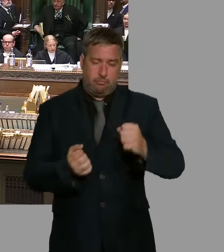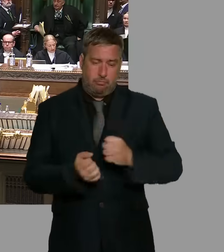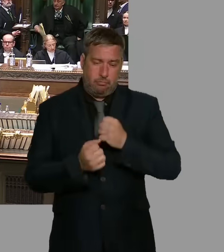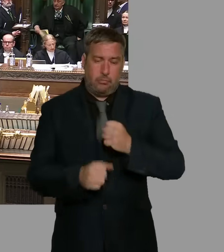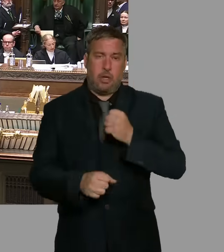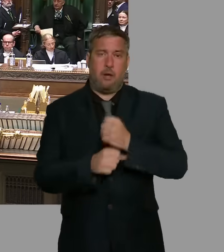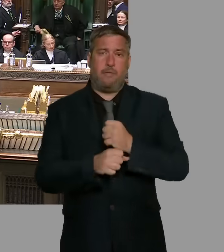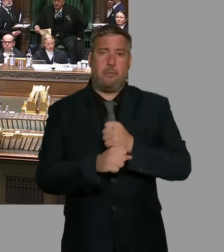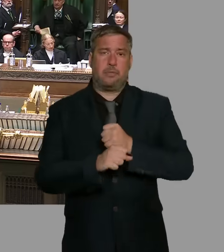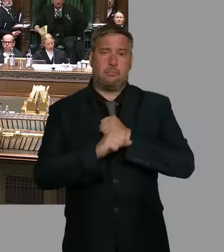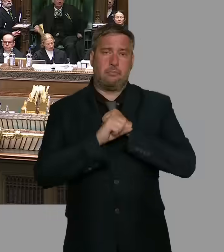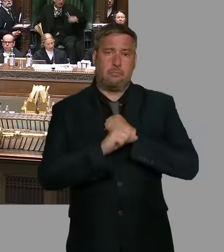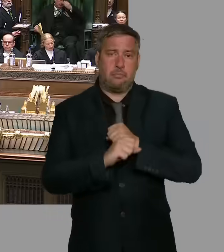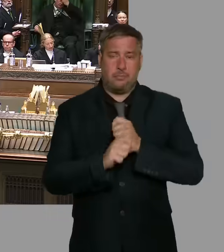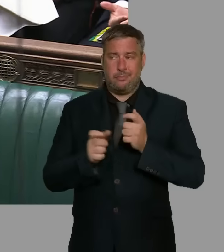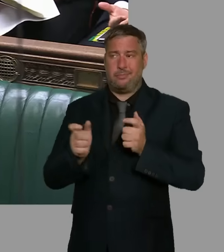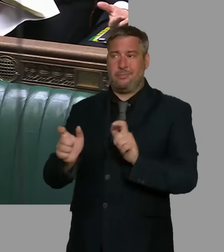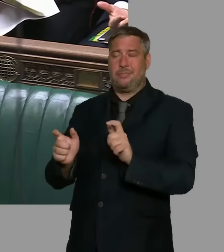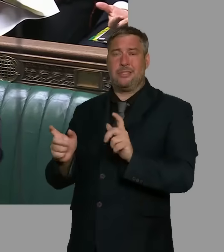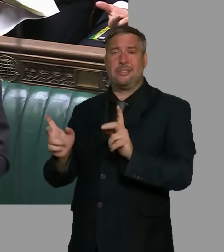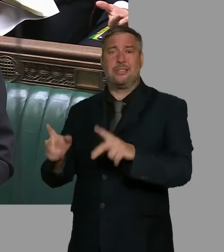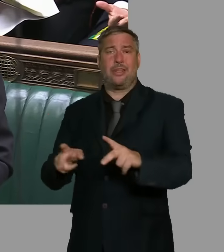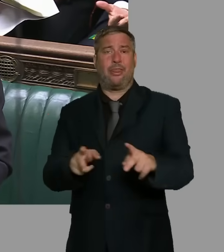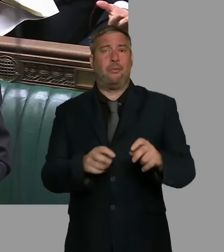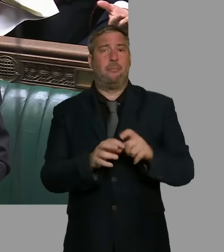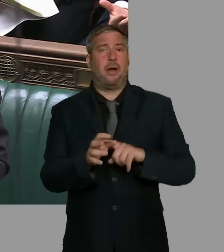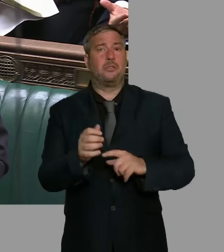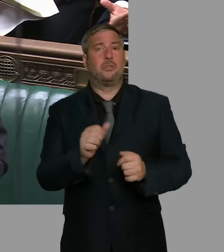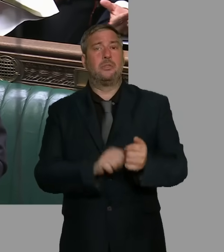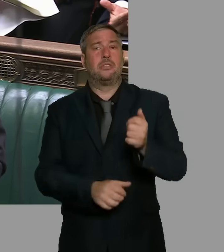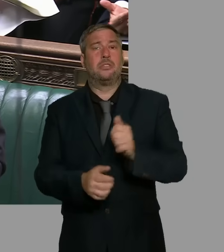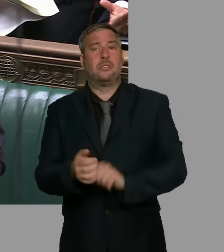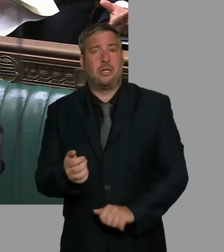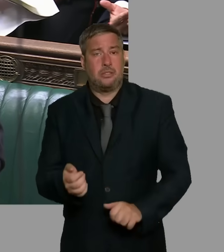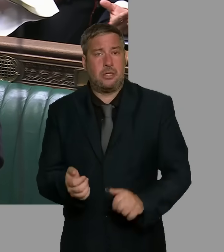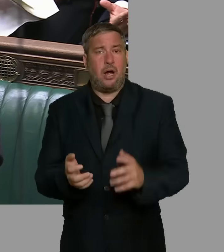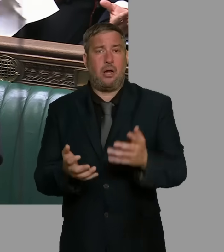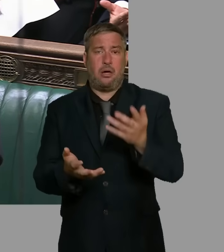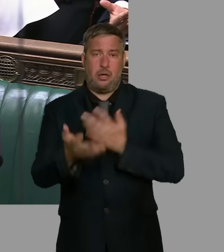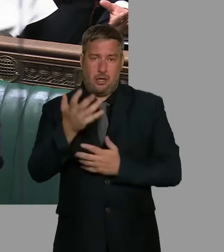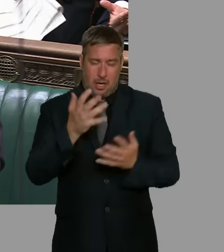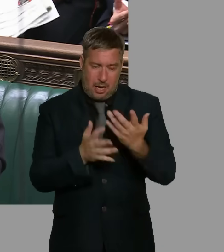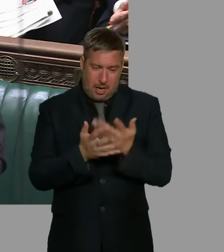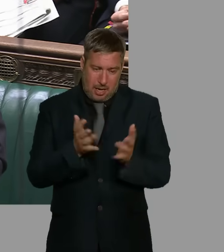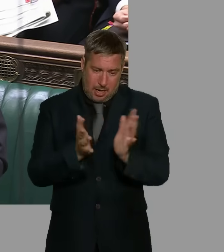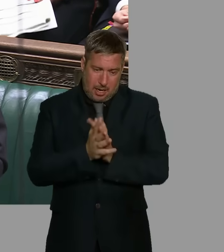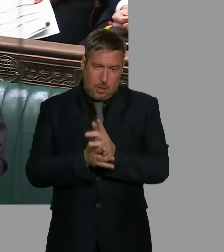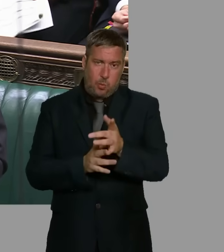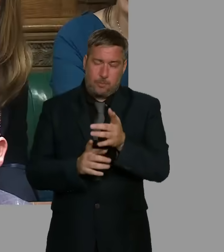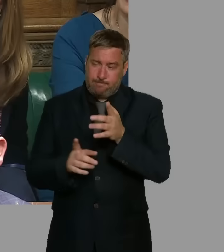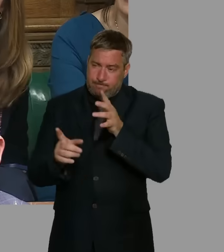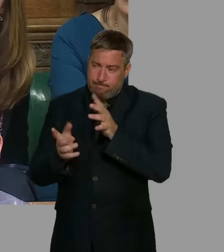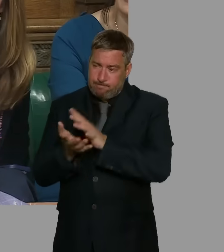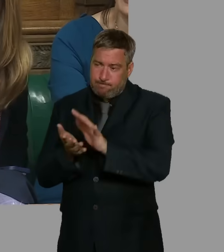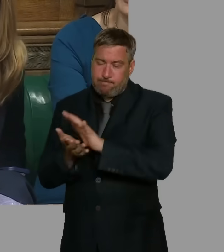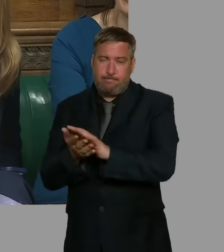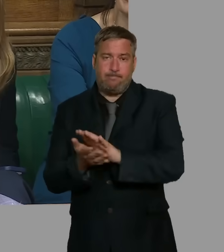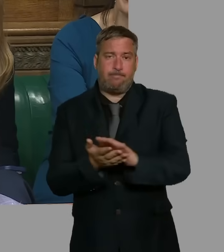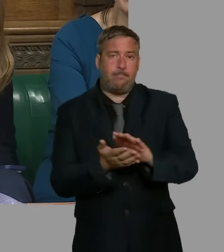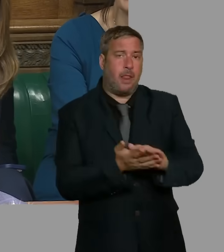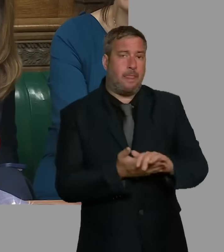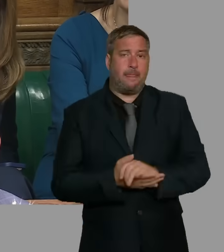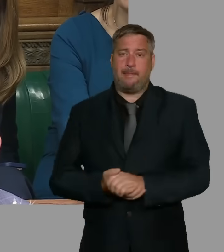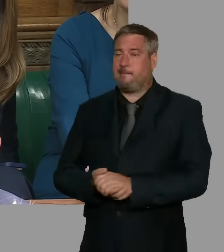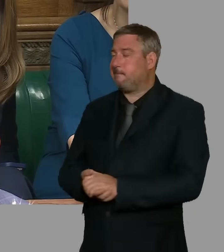Mr. Speaker, can I start by thanking her and paying tribute to her for her work as my PPS for the last 14 months. She